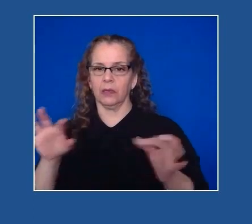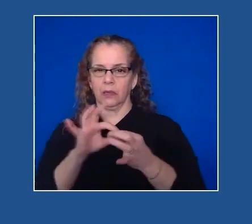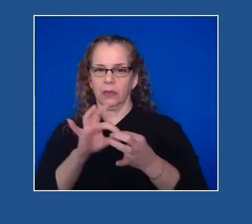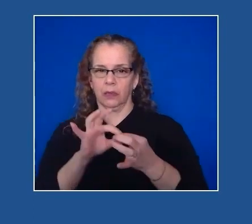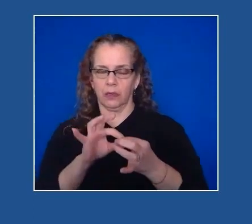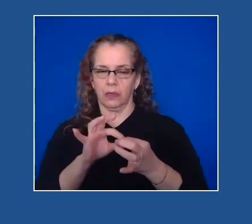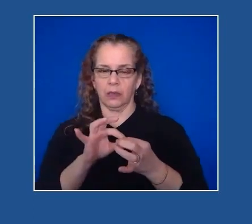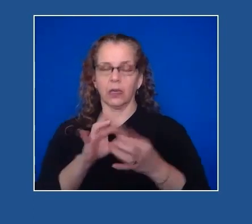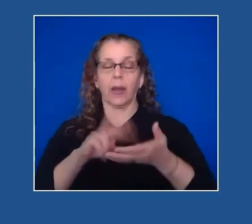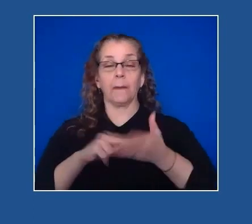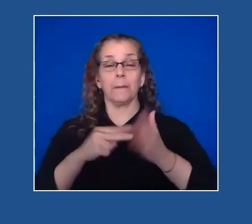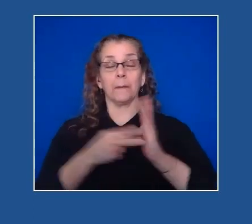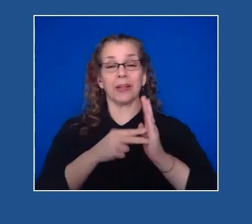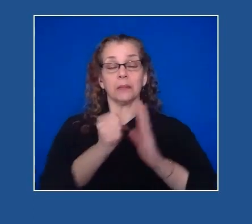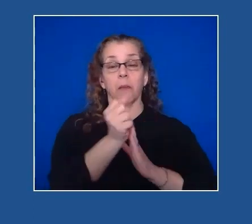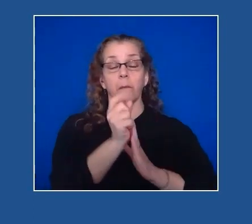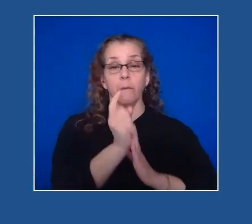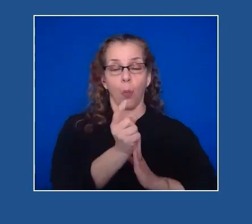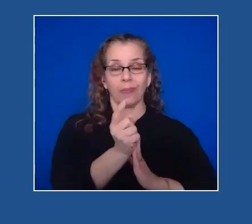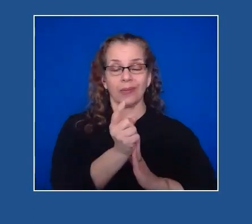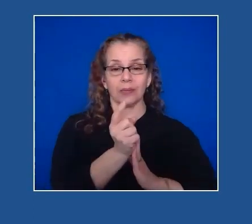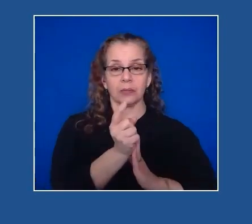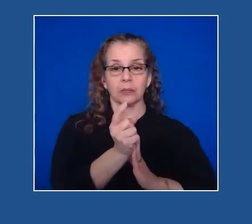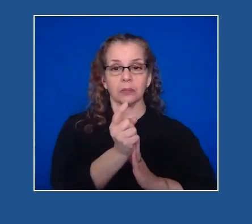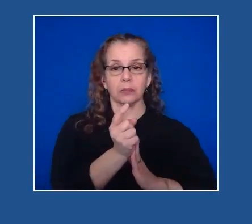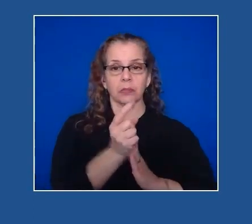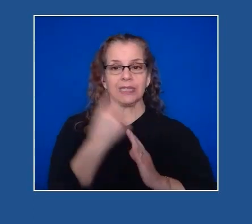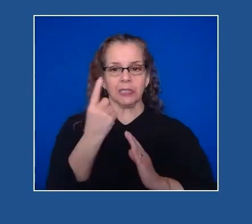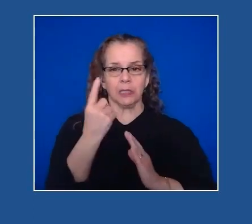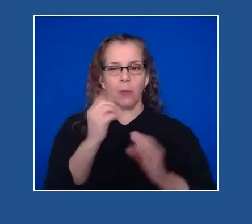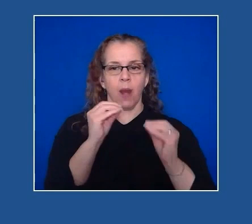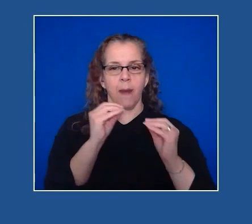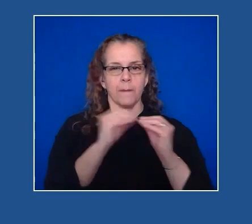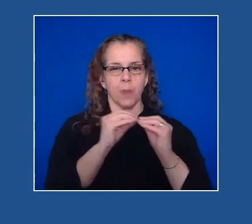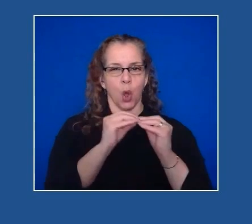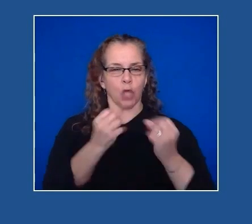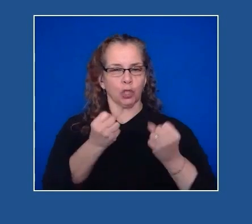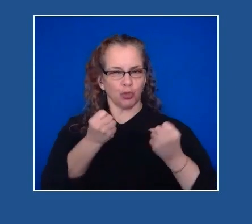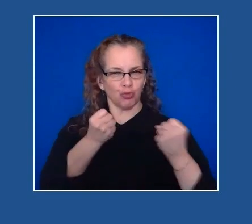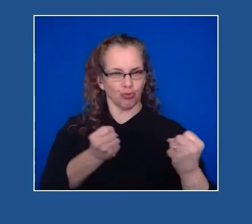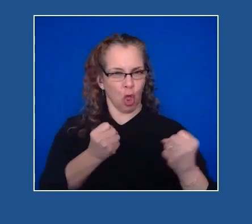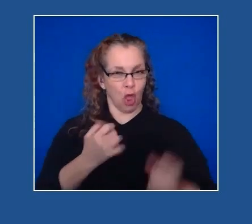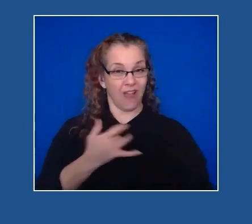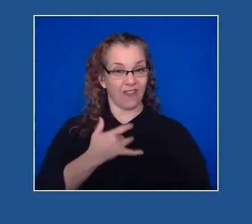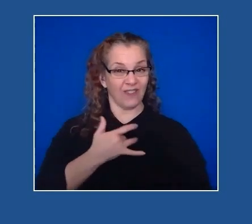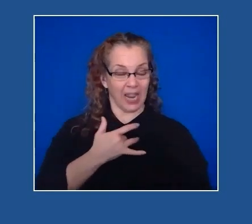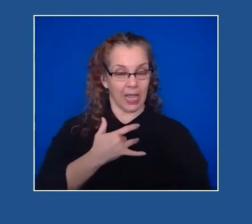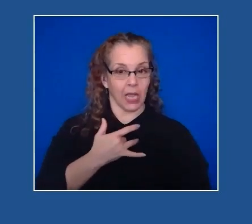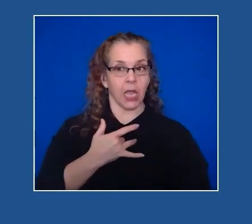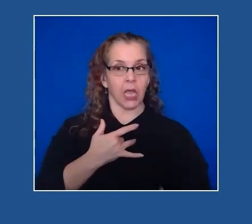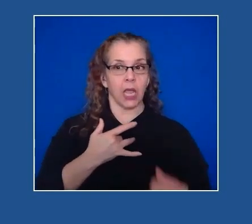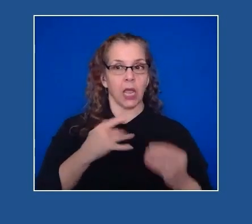that in moments when someone had more intense than their own usual thoughts of killing oneself or life not worth